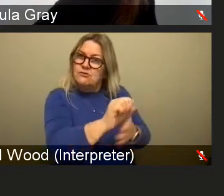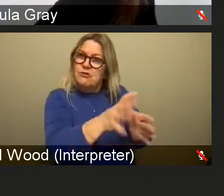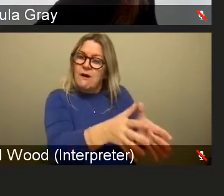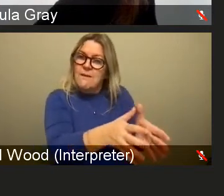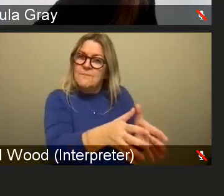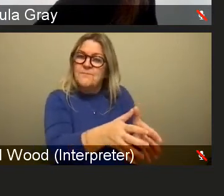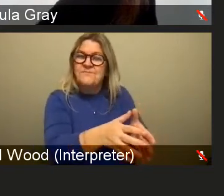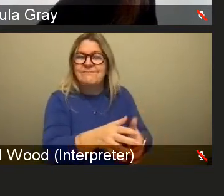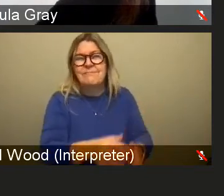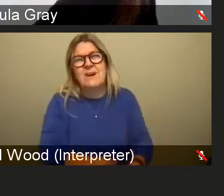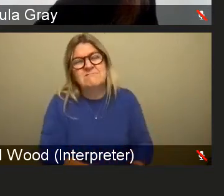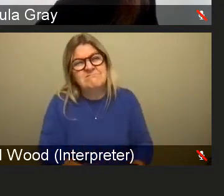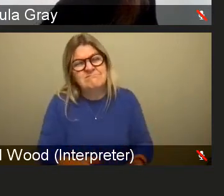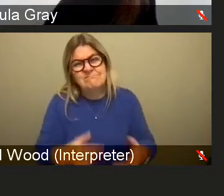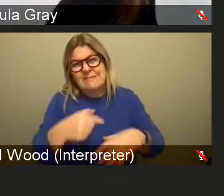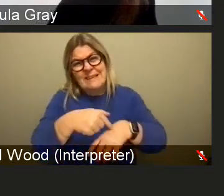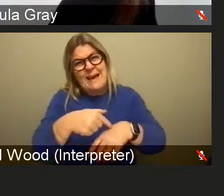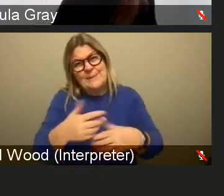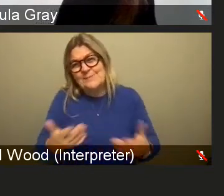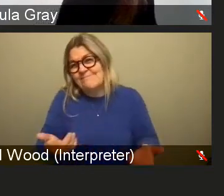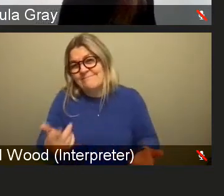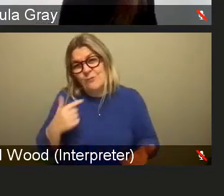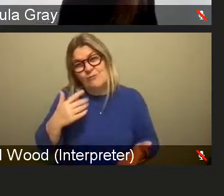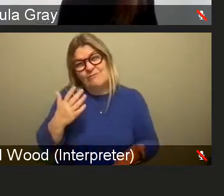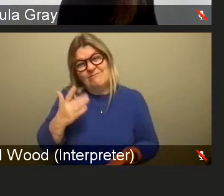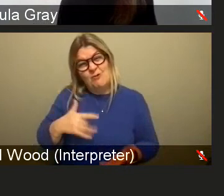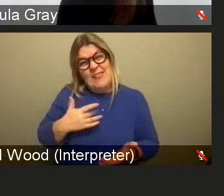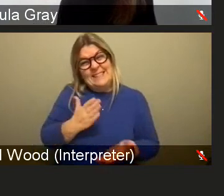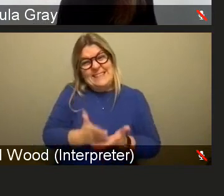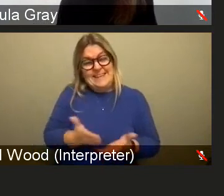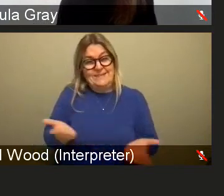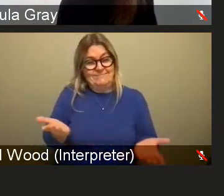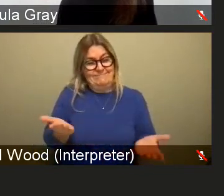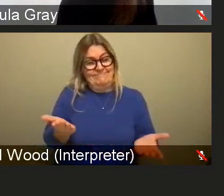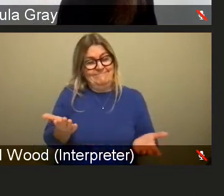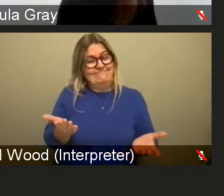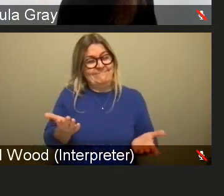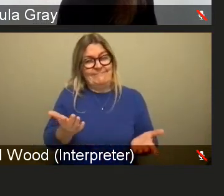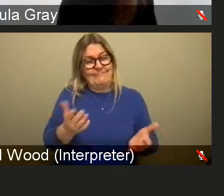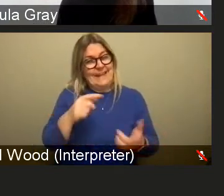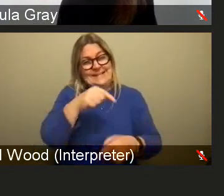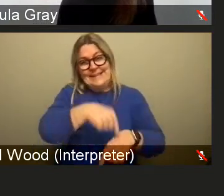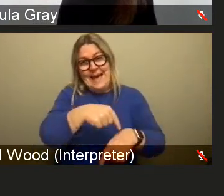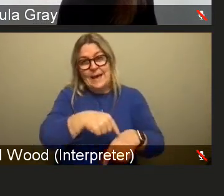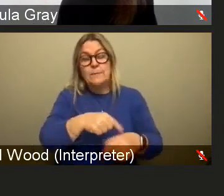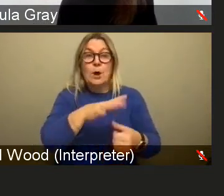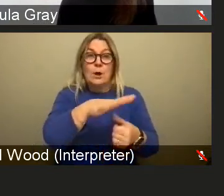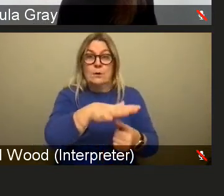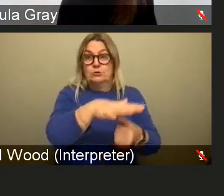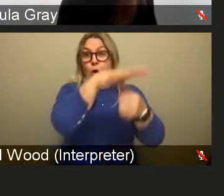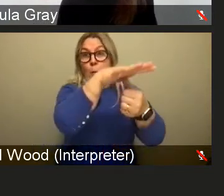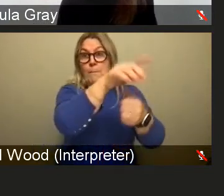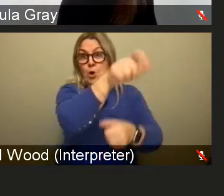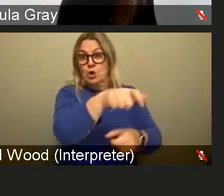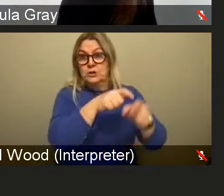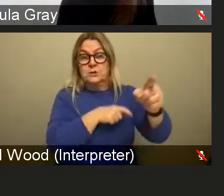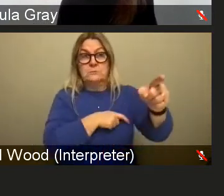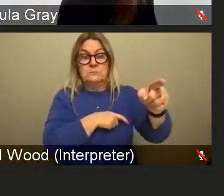time to permeate its way down through an organisation. It almost demands not only a cultural shift